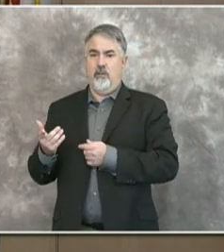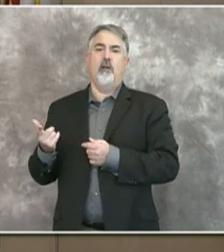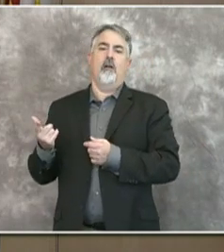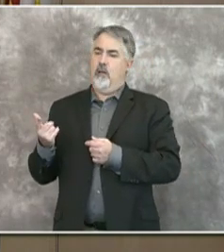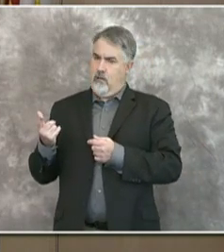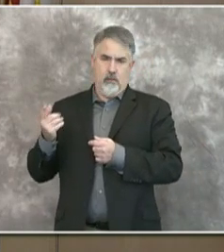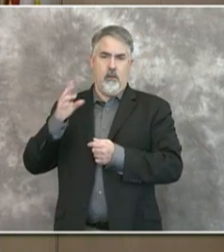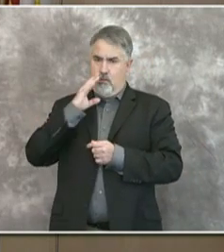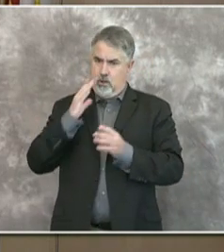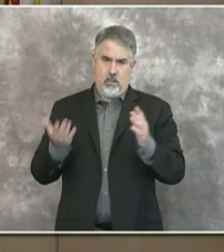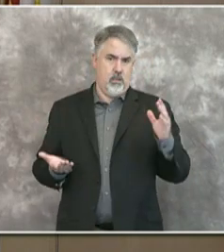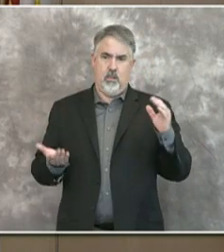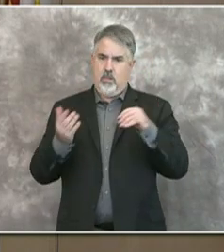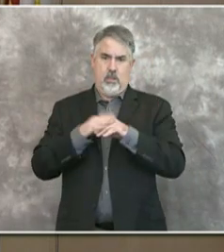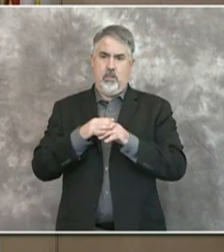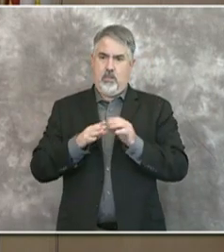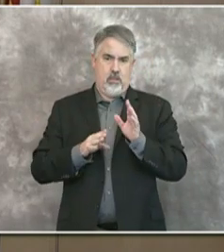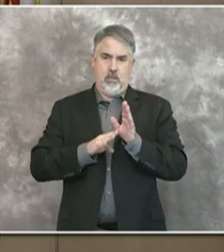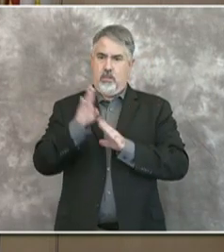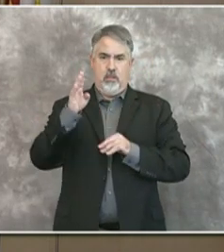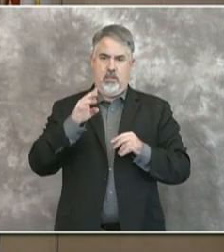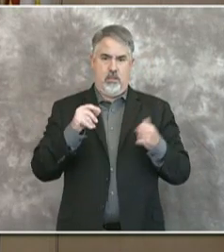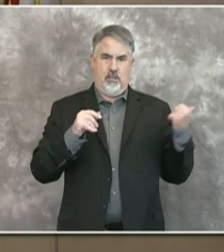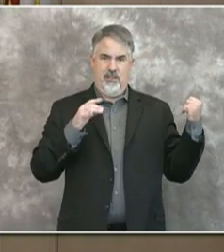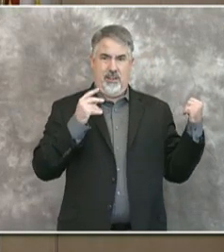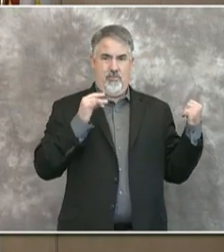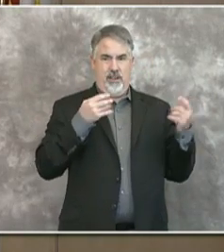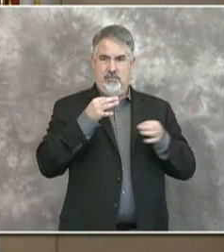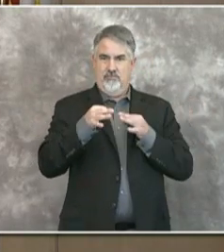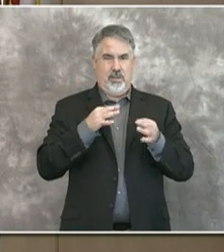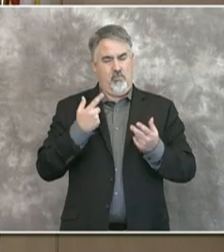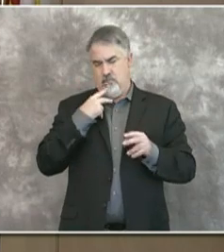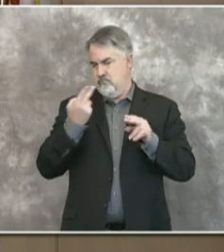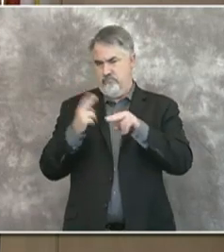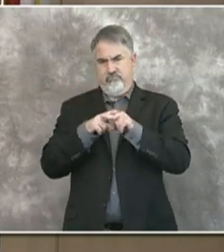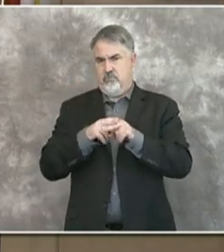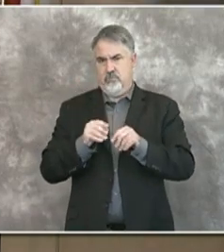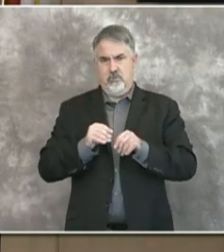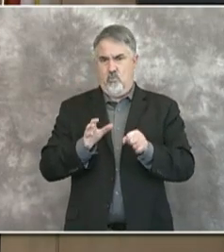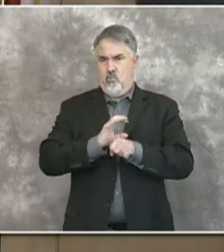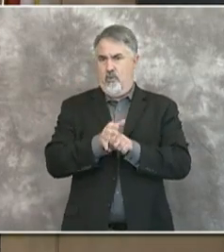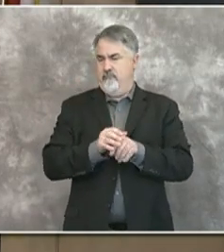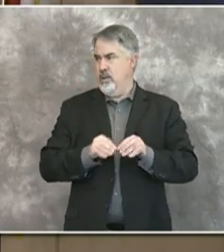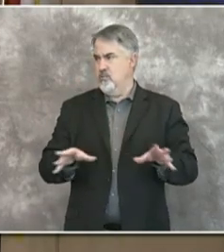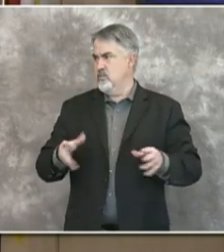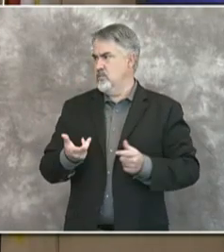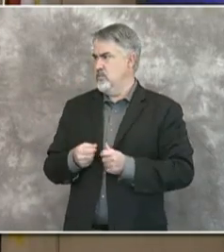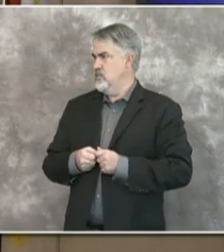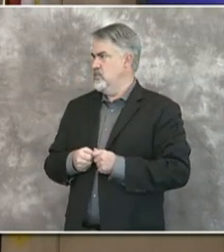what Dr. McDonald just described. Thank you, Dr. Wooten.